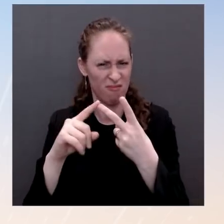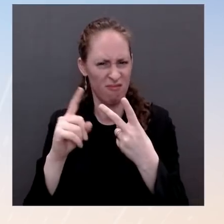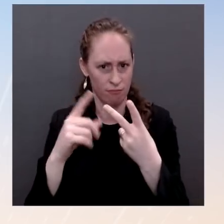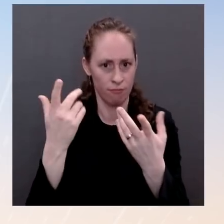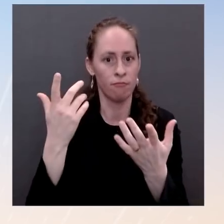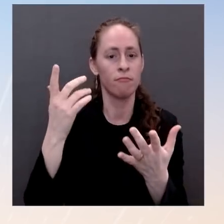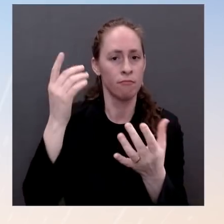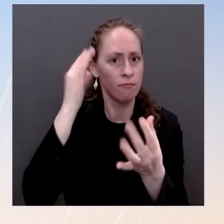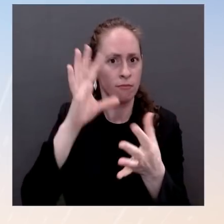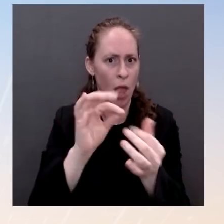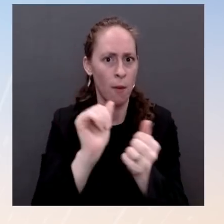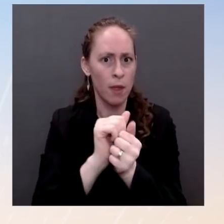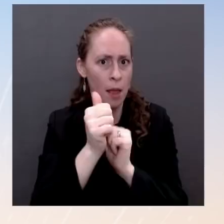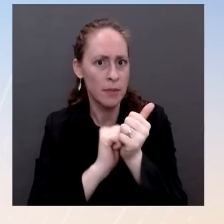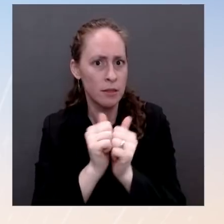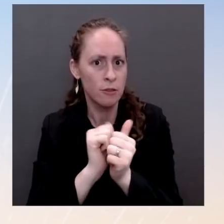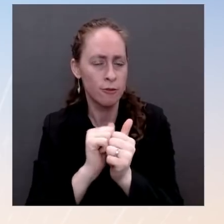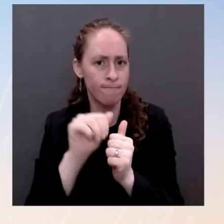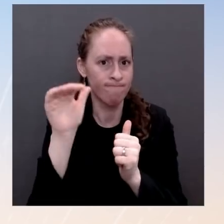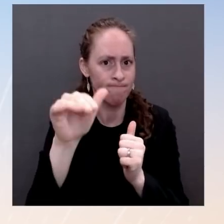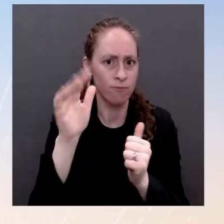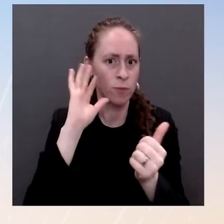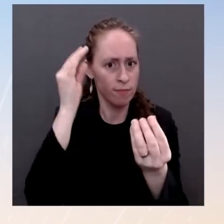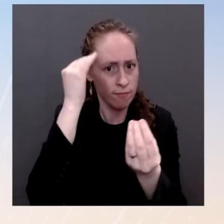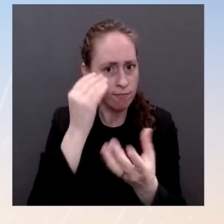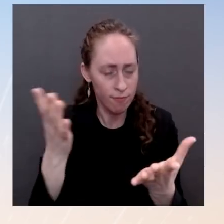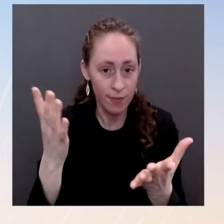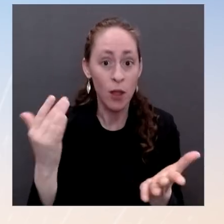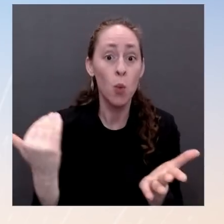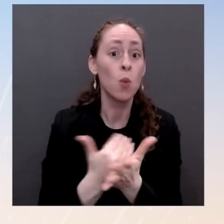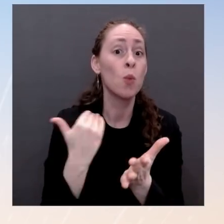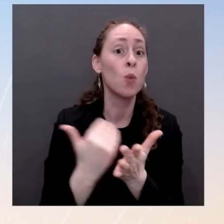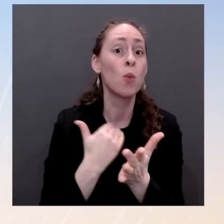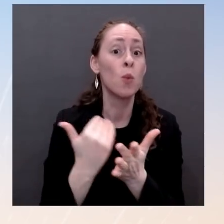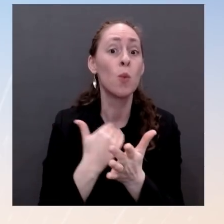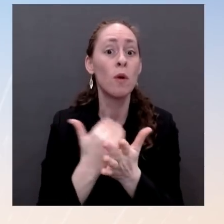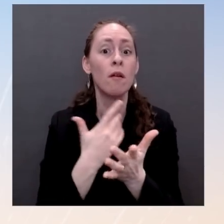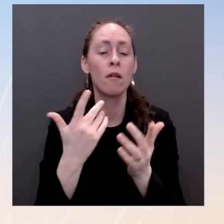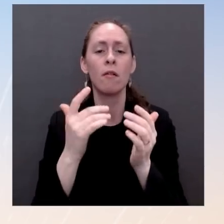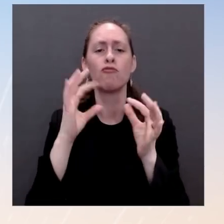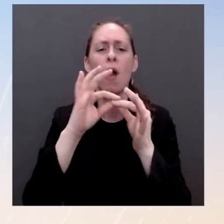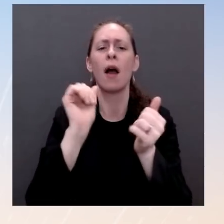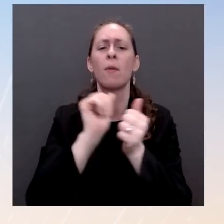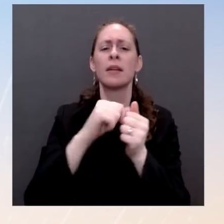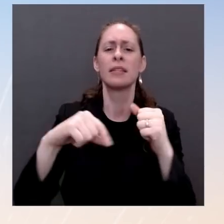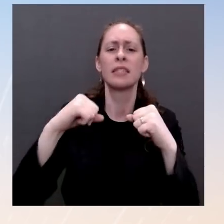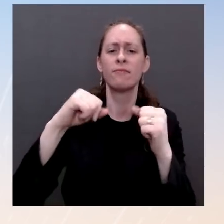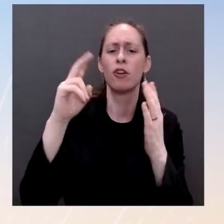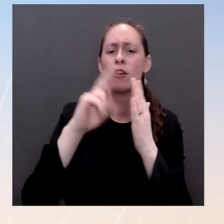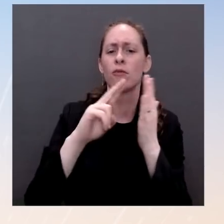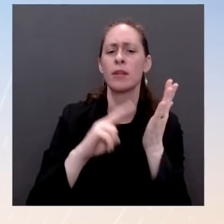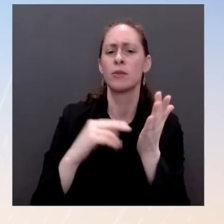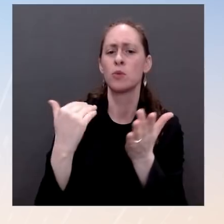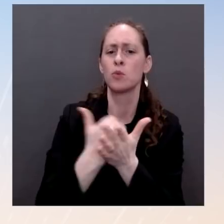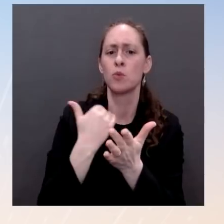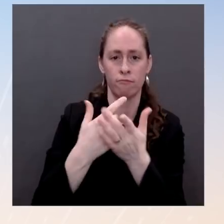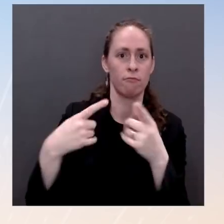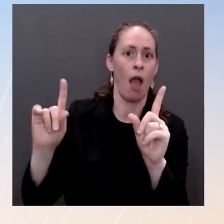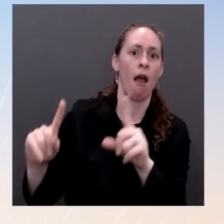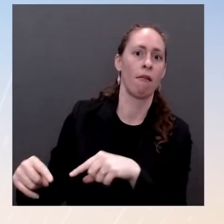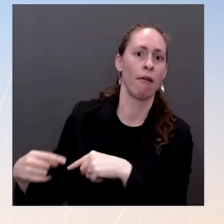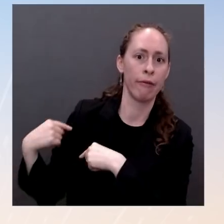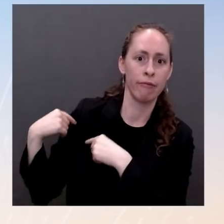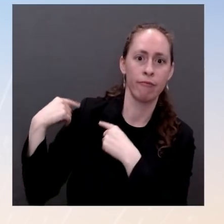in defense contracting. This report details that since the 1990s, the number of aerospace and defense prime contractors has shrunk